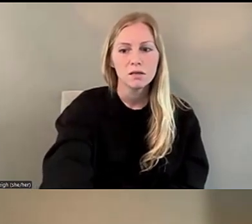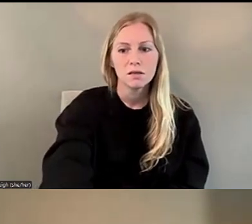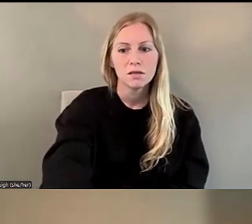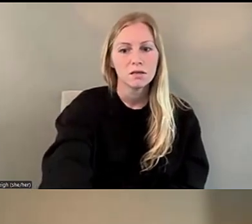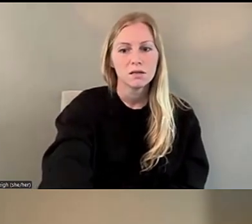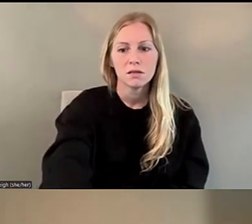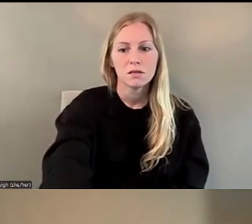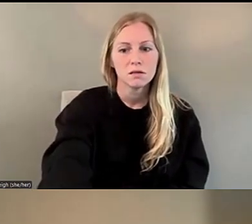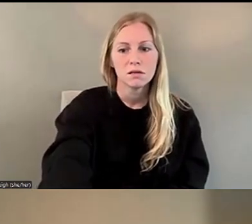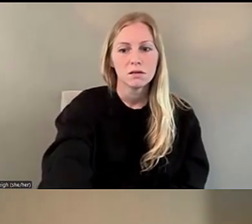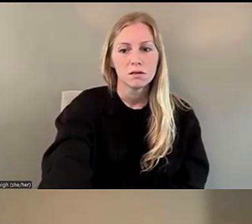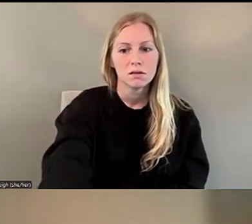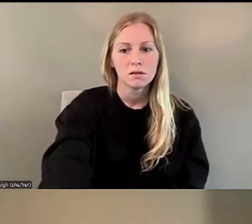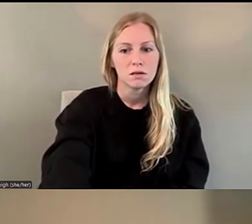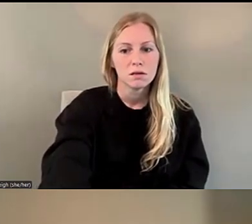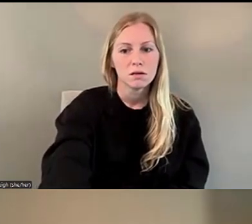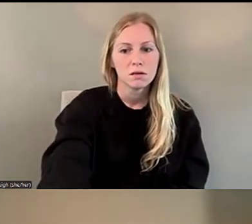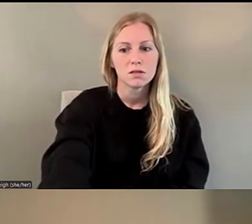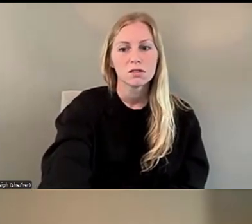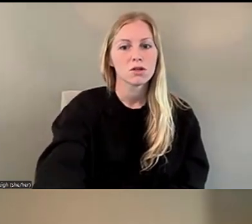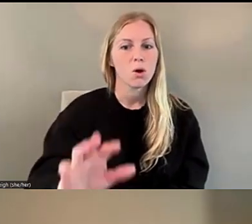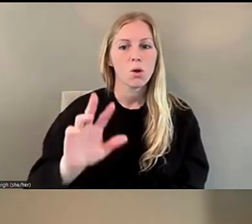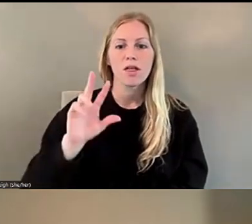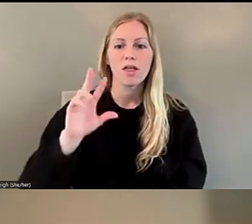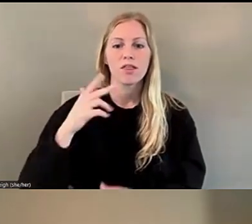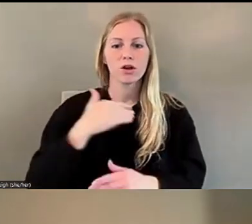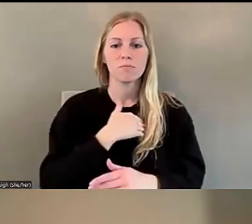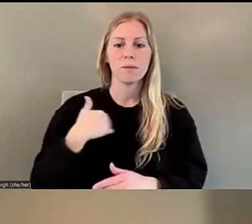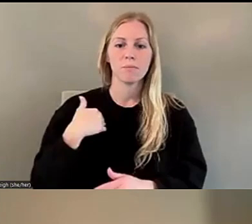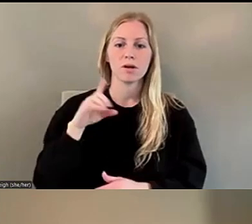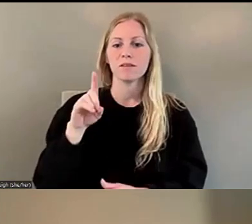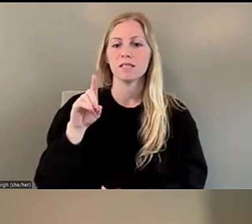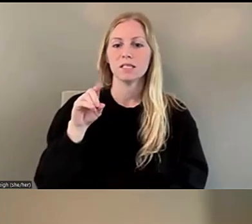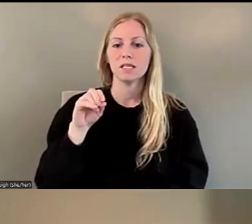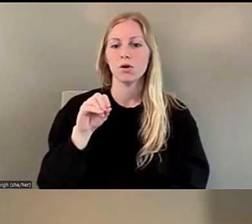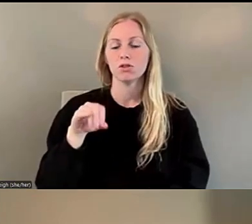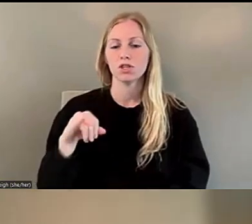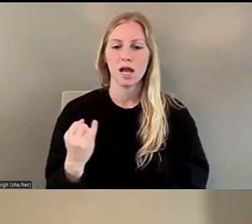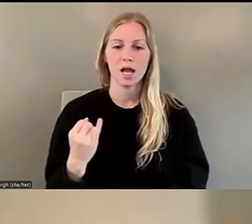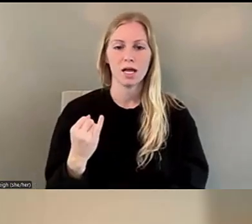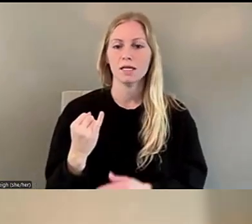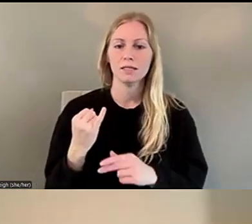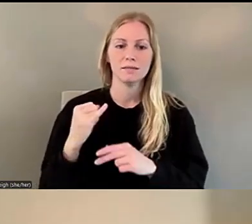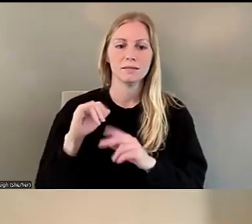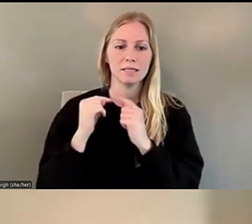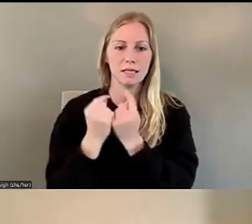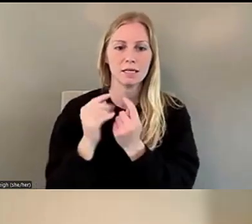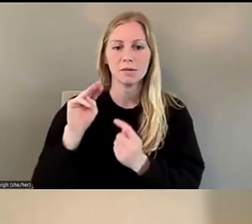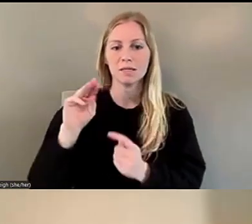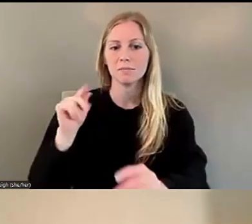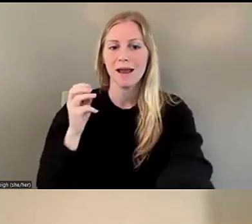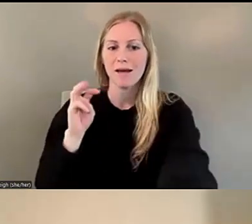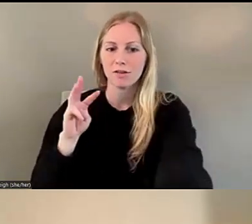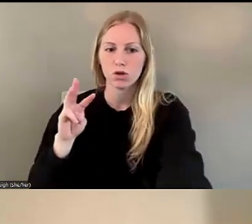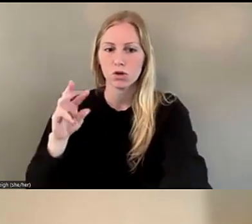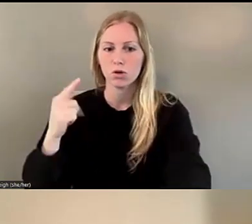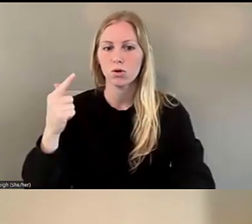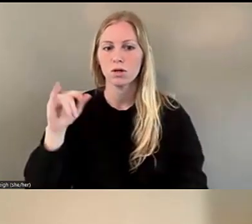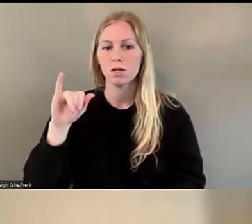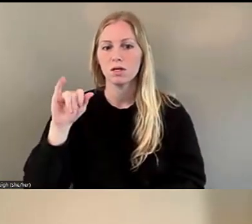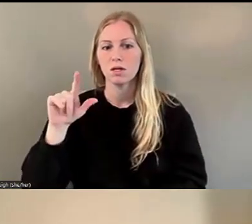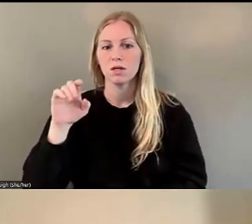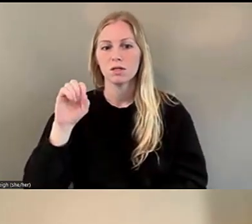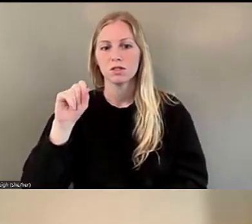The third member of the U.S. Department of Justice team is Matthew Gillespie. Matthew, as well as a trial attorney in the Educational